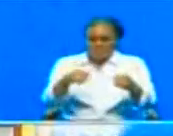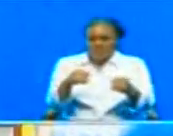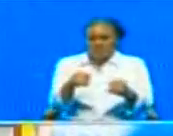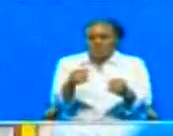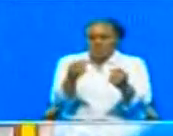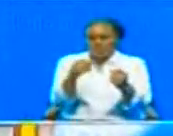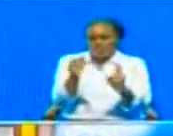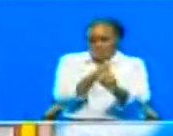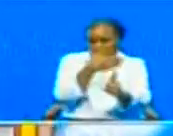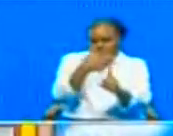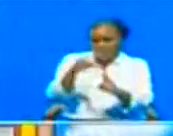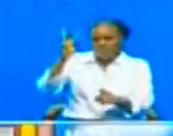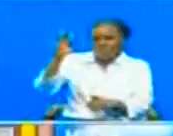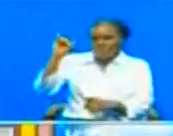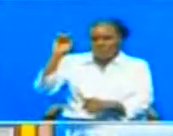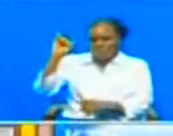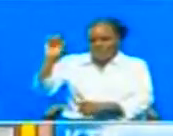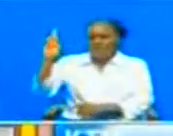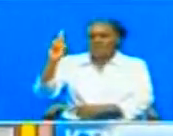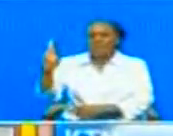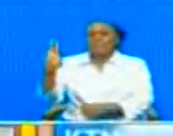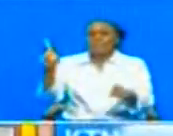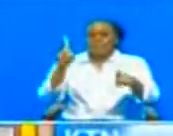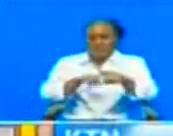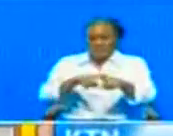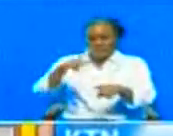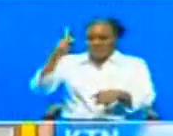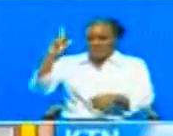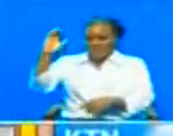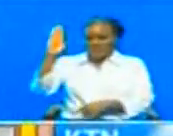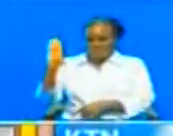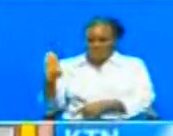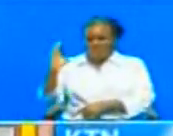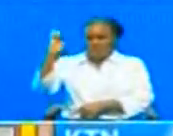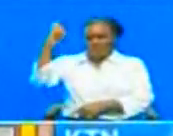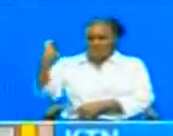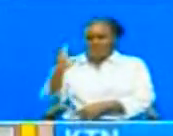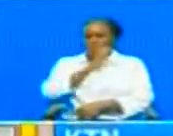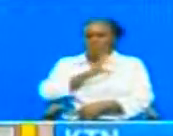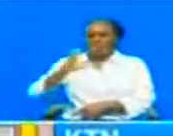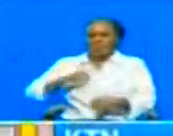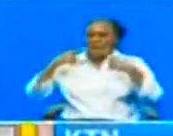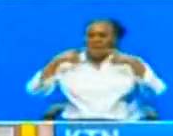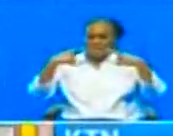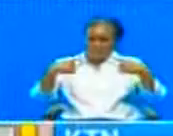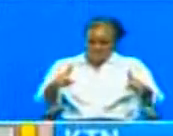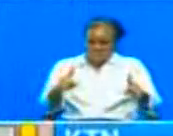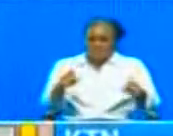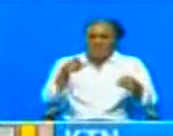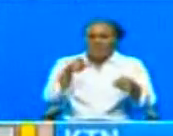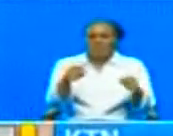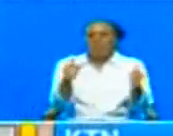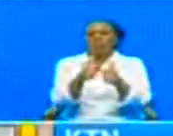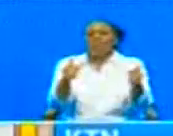WRC. During the 63rd edition of the KCB Safari Rally, the executive committee announced the drivers' well-being will